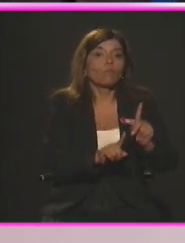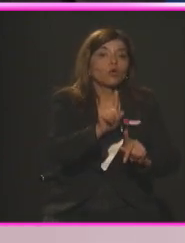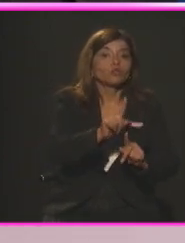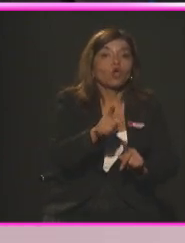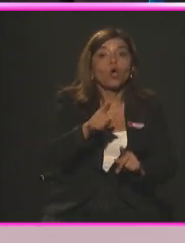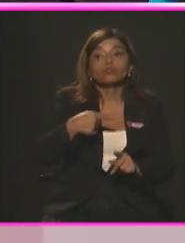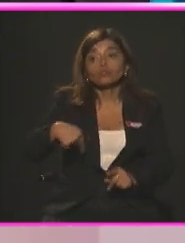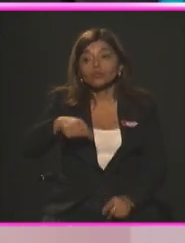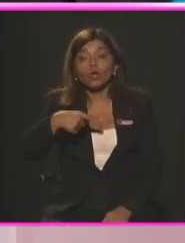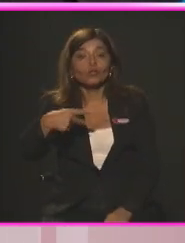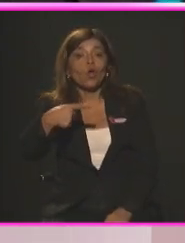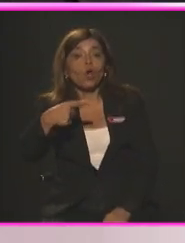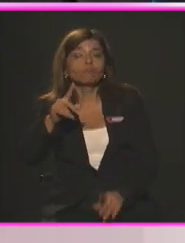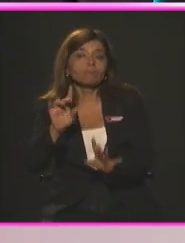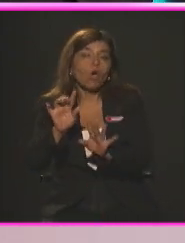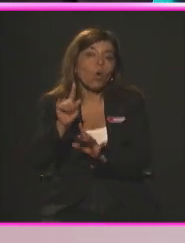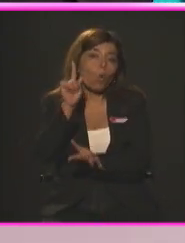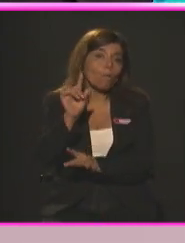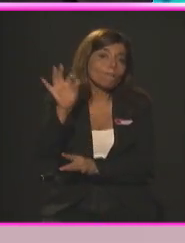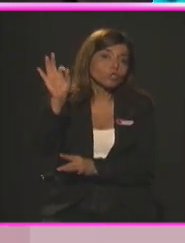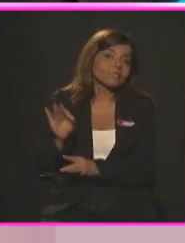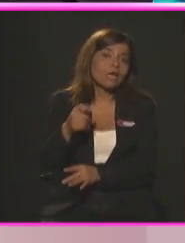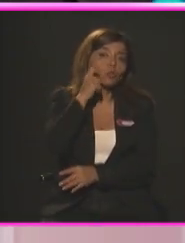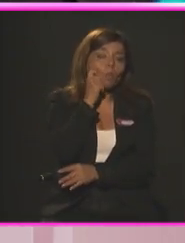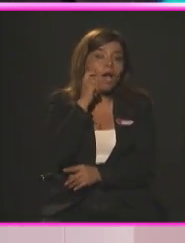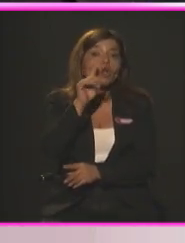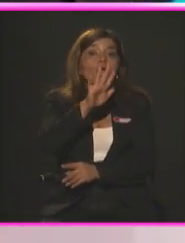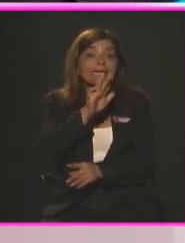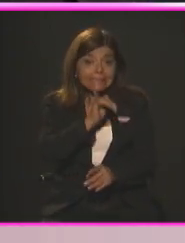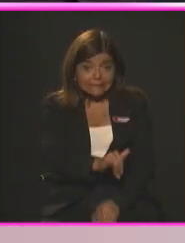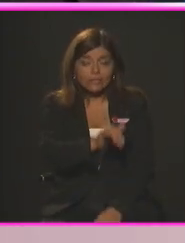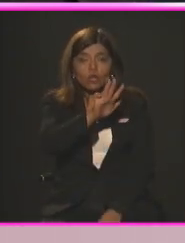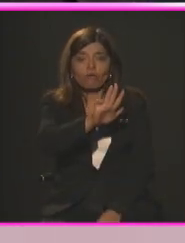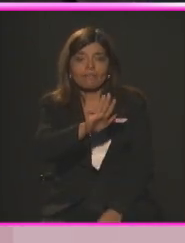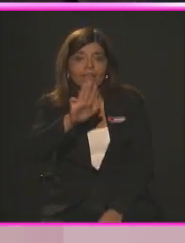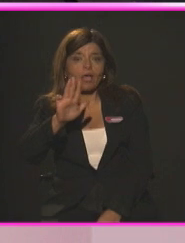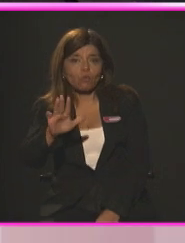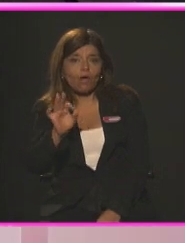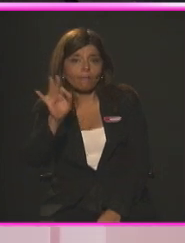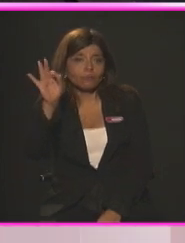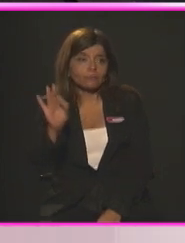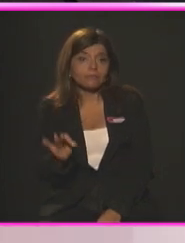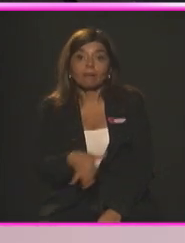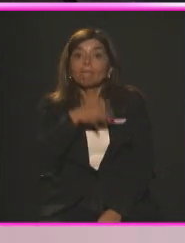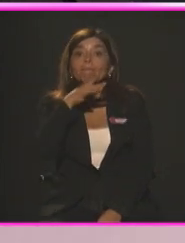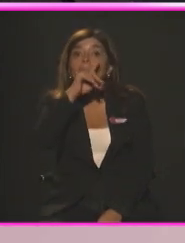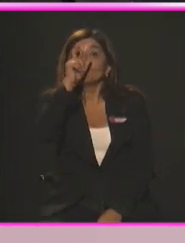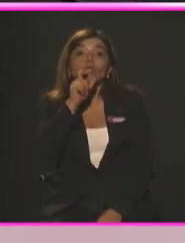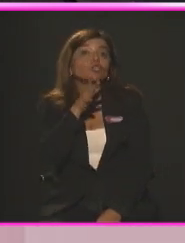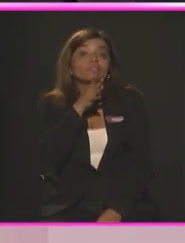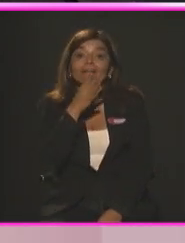of the DNA we carry around with us. And we ignore those 99% most of the time.